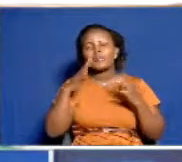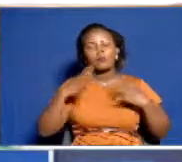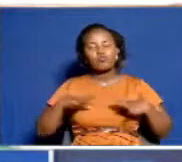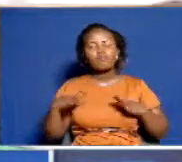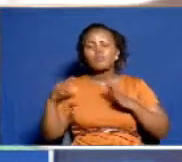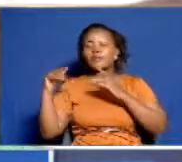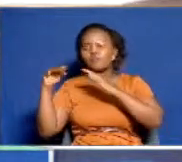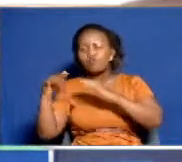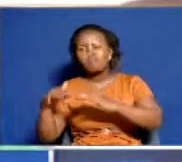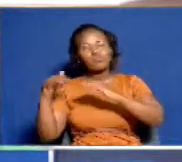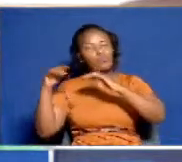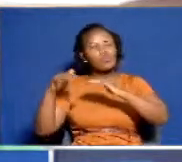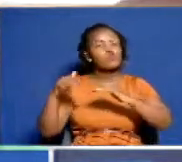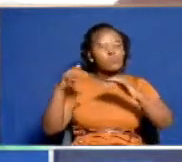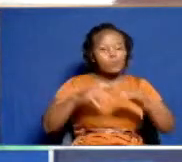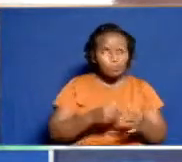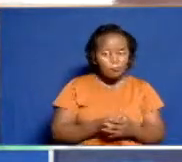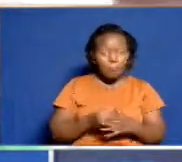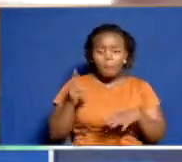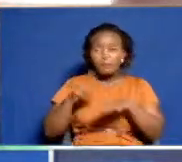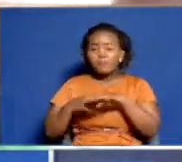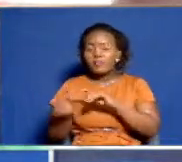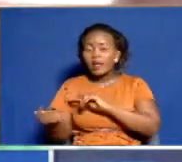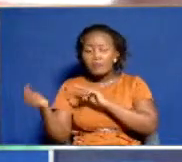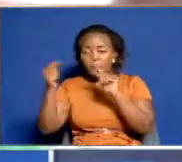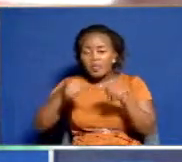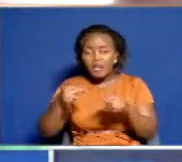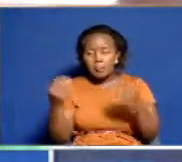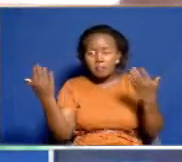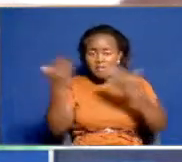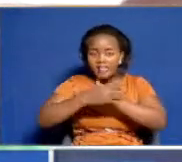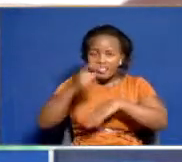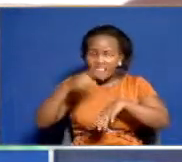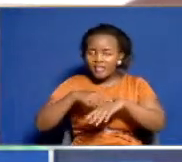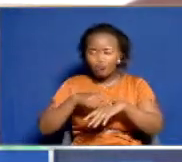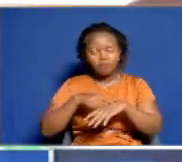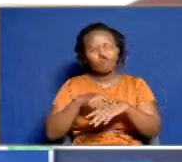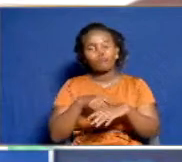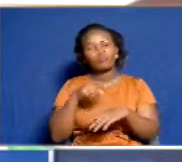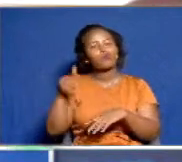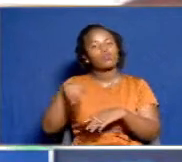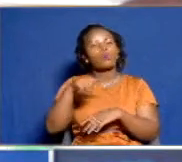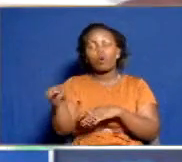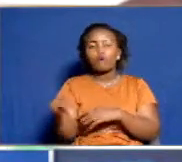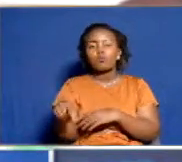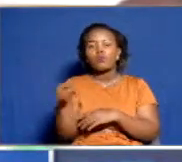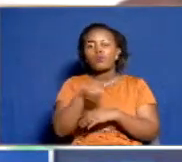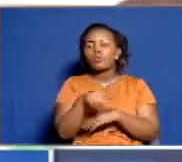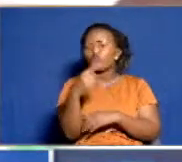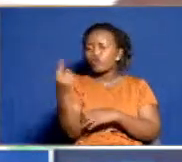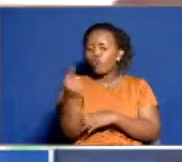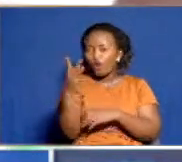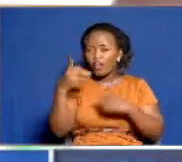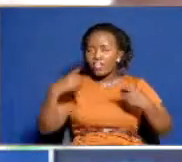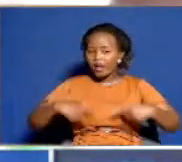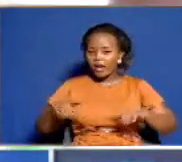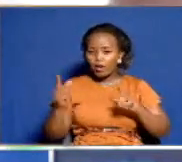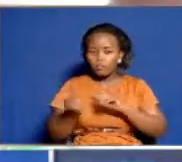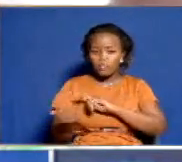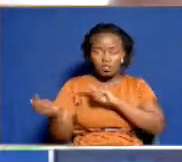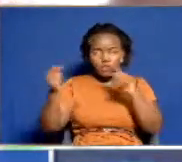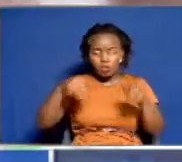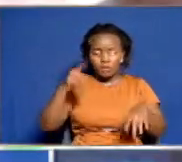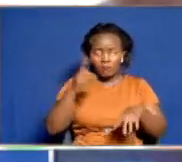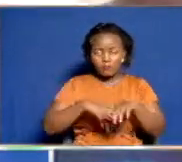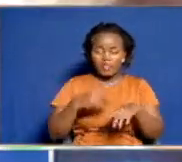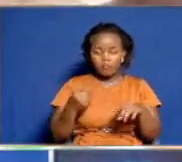Kuingia hapa mchana ni irigo. Wanasemanga tunavunga stage. Sasa tunaruhusiwa kuingia saa 11 magari kipungua